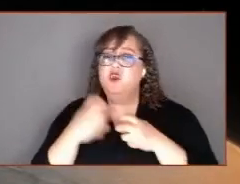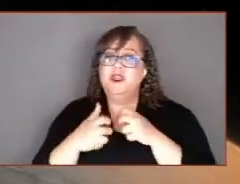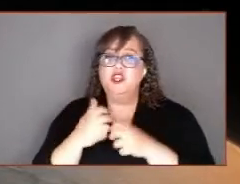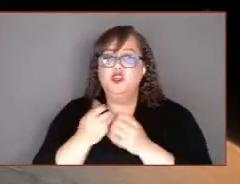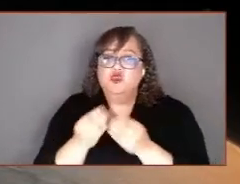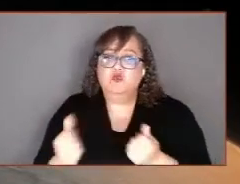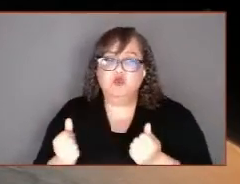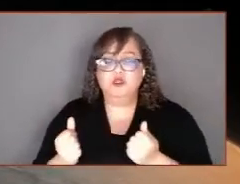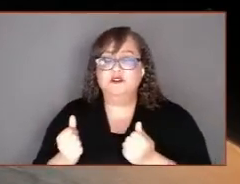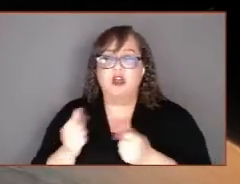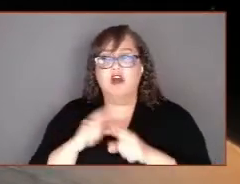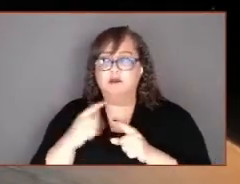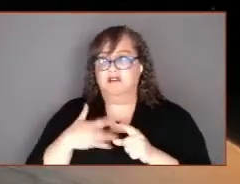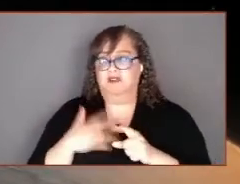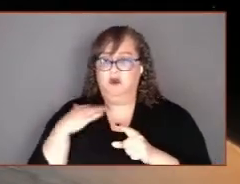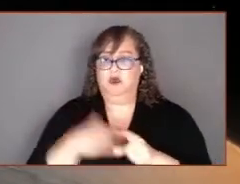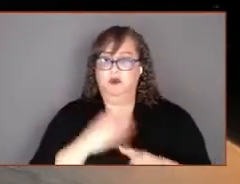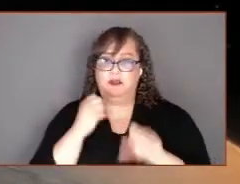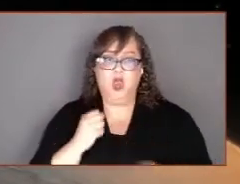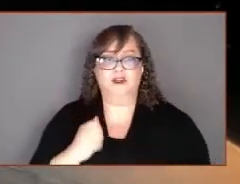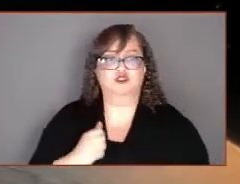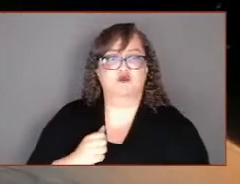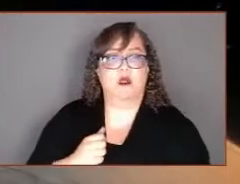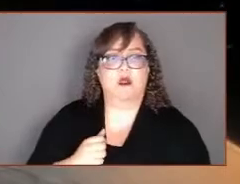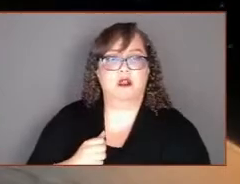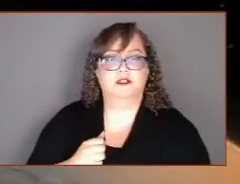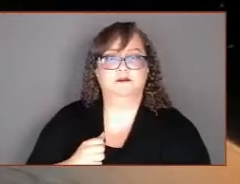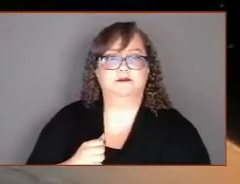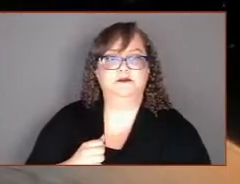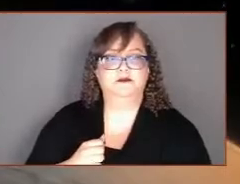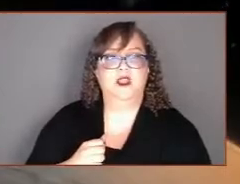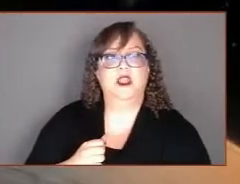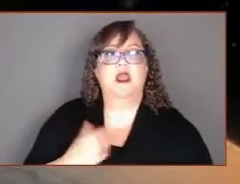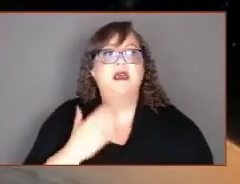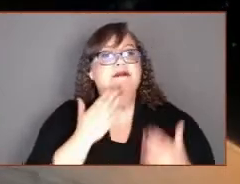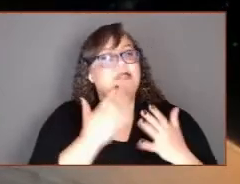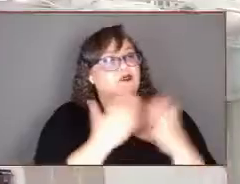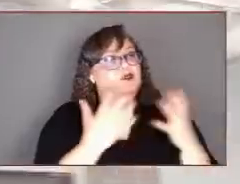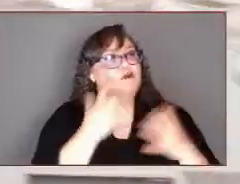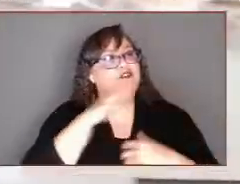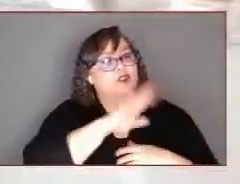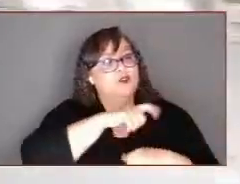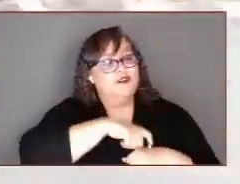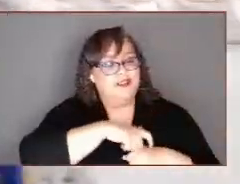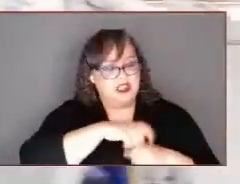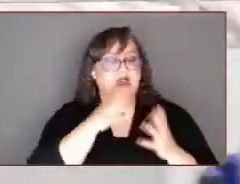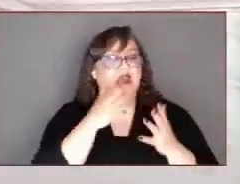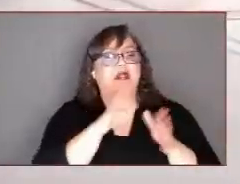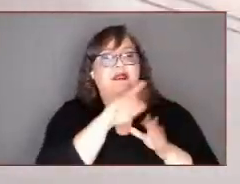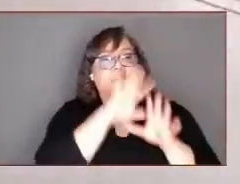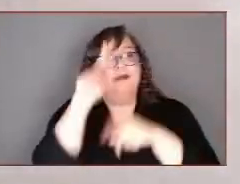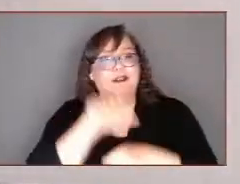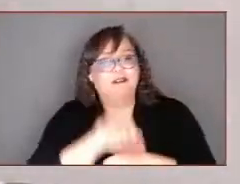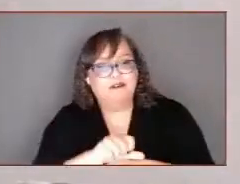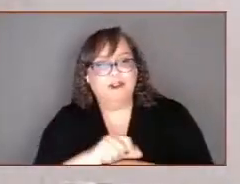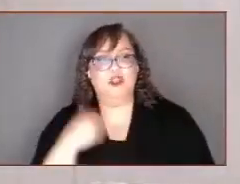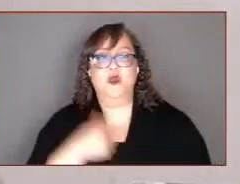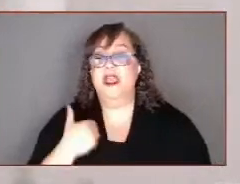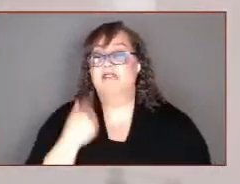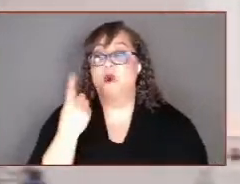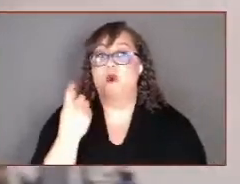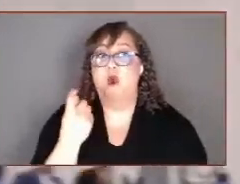we'll be rooting for you. Thanks so much for your time. I'll let you get back to it. Thank you. It's been a pleasure. Yeah. Let's go over here. We've got one more team to interview. Arturo over here